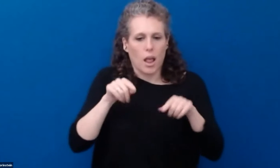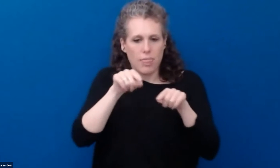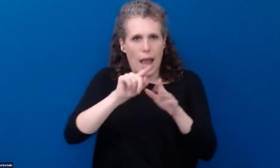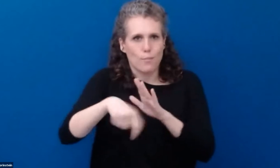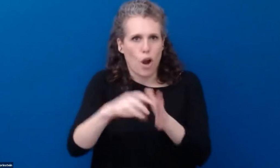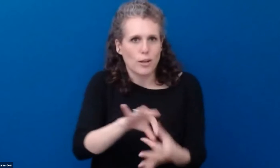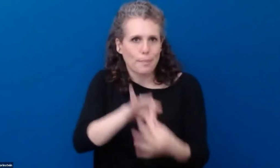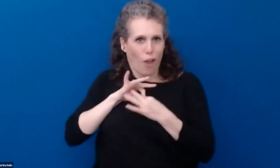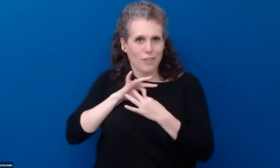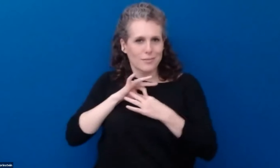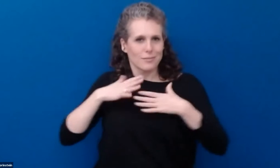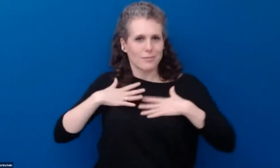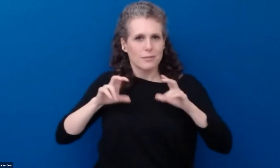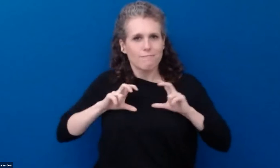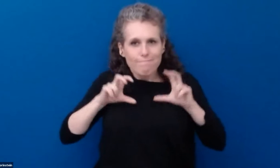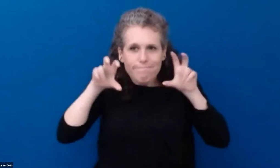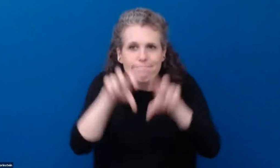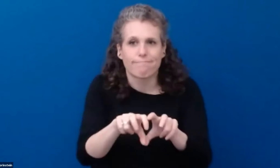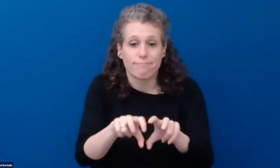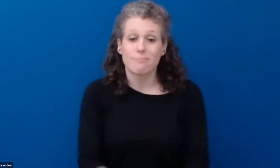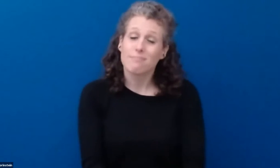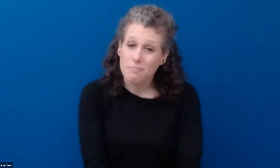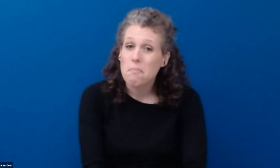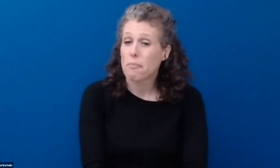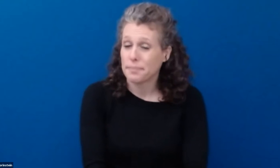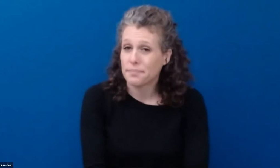Yeah, good point. Definitely, that's true.